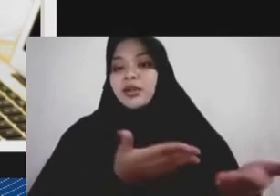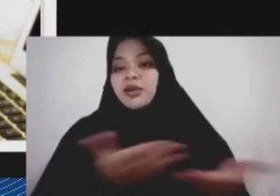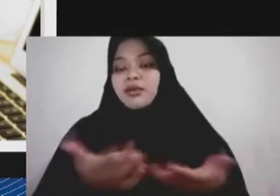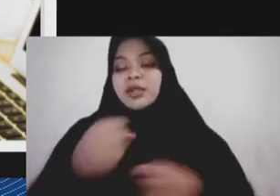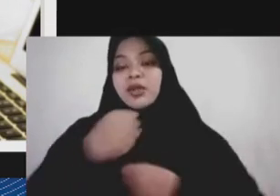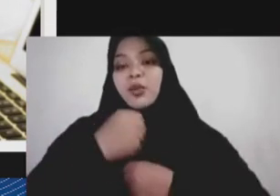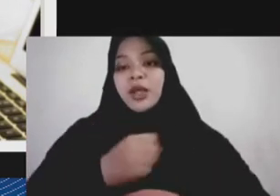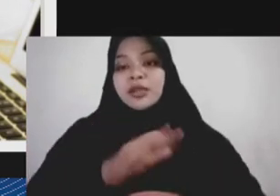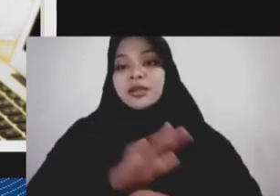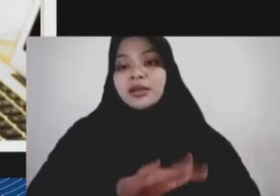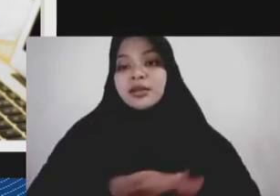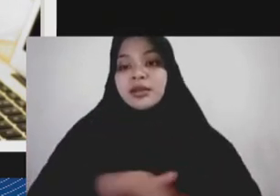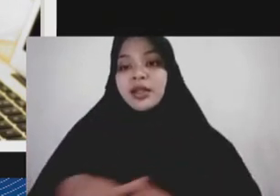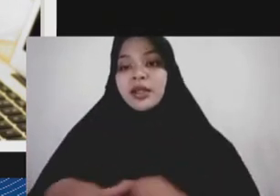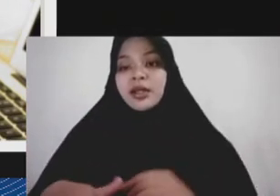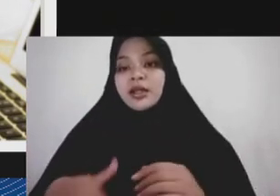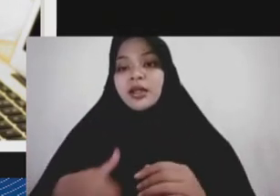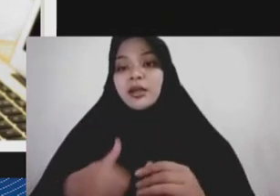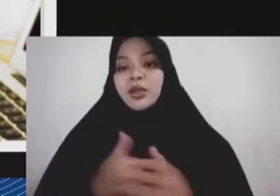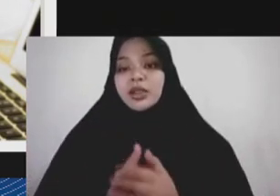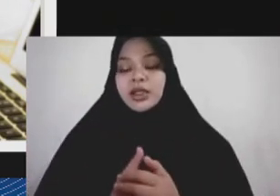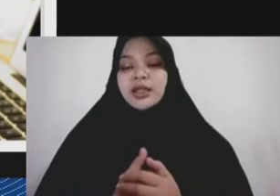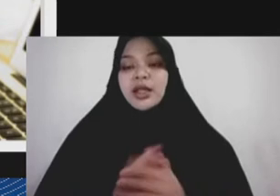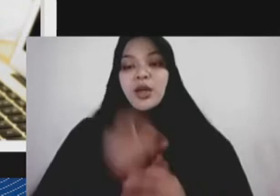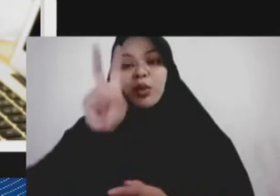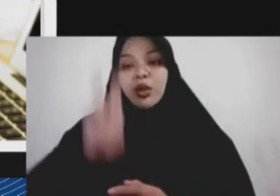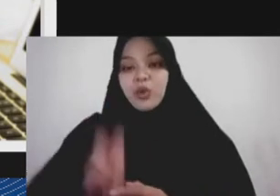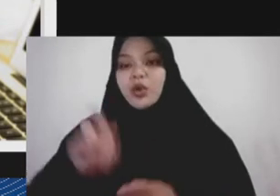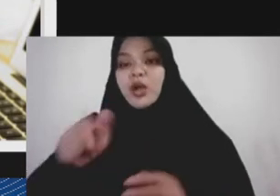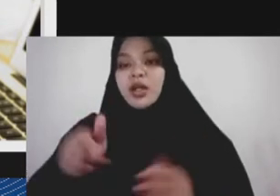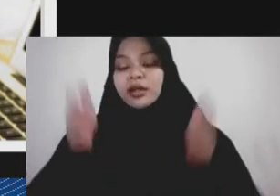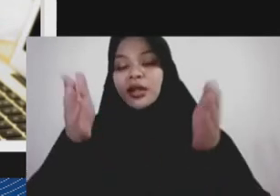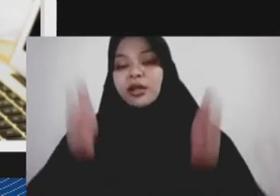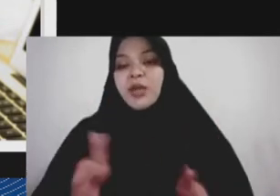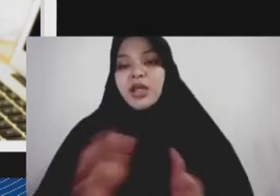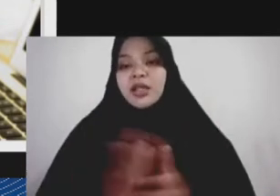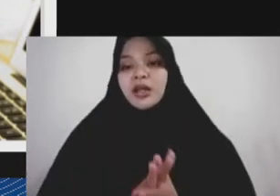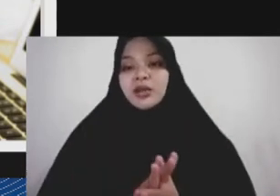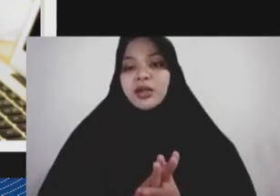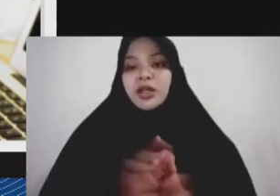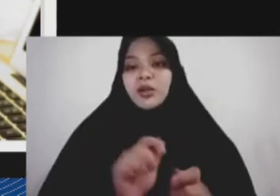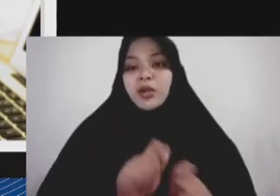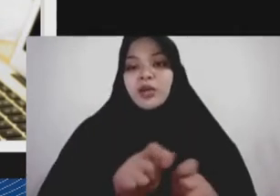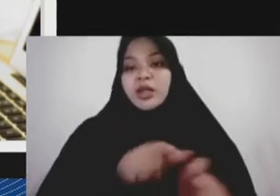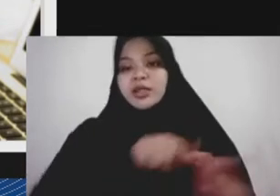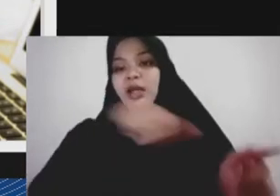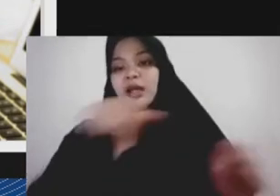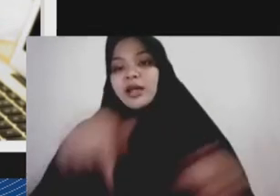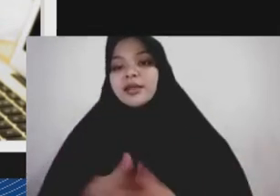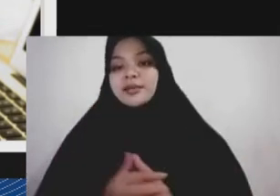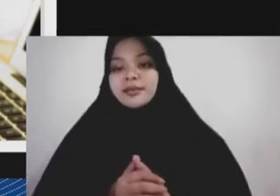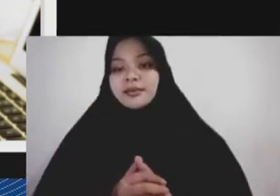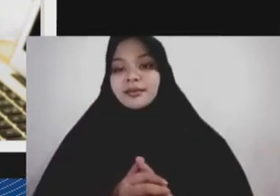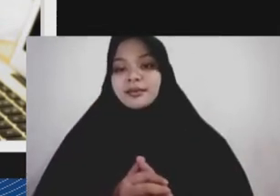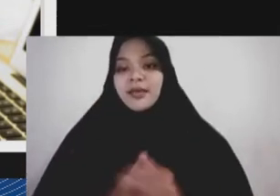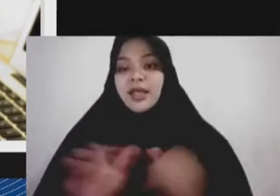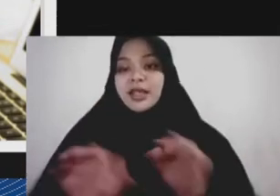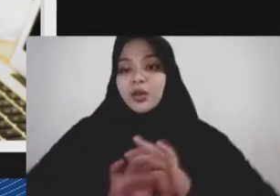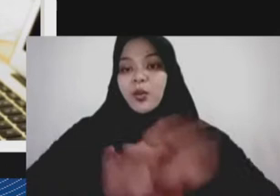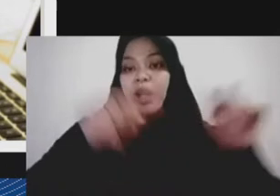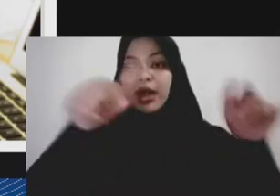also we're using digital spaces to make that messaging clear. It needs to be clear,